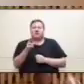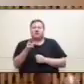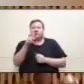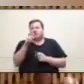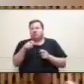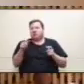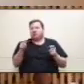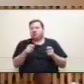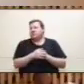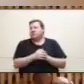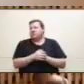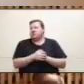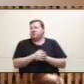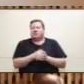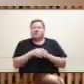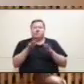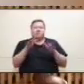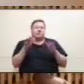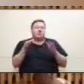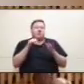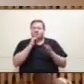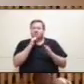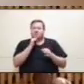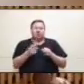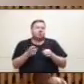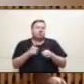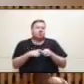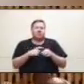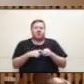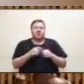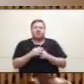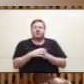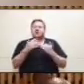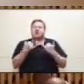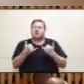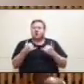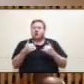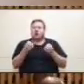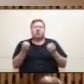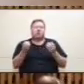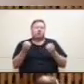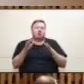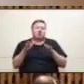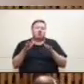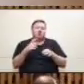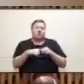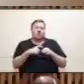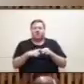people did not qualify in majority, and the other one now, people are qualifying in majority. Thank you, Chair.